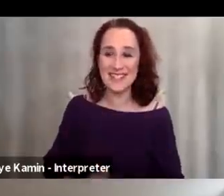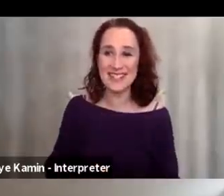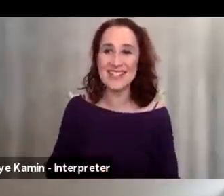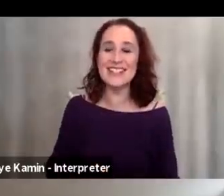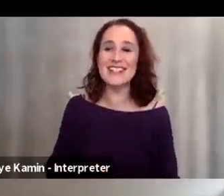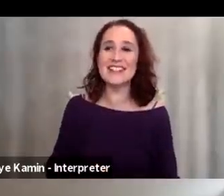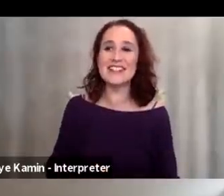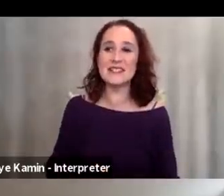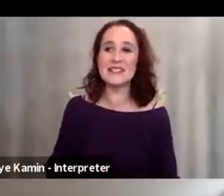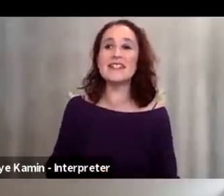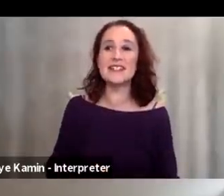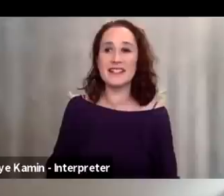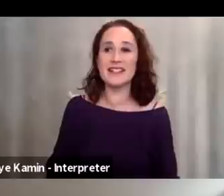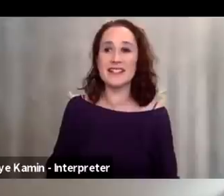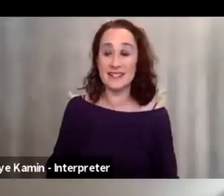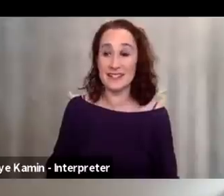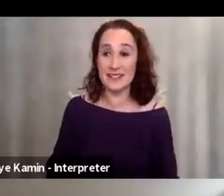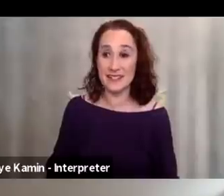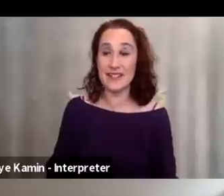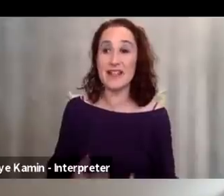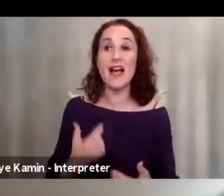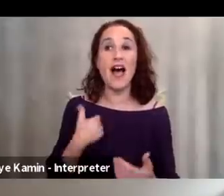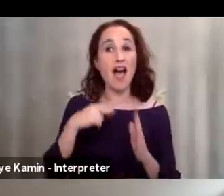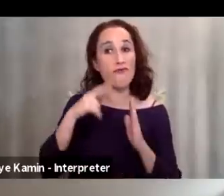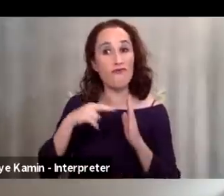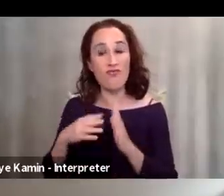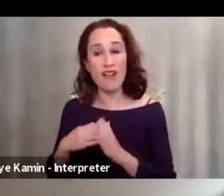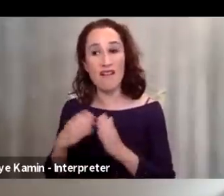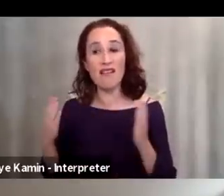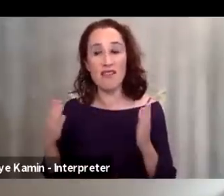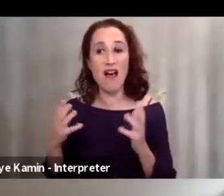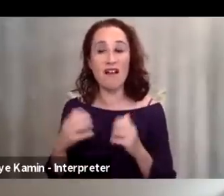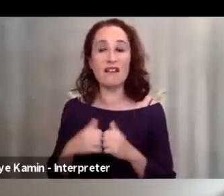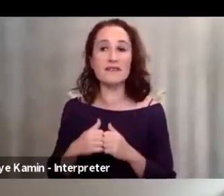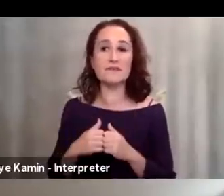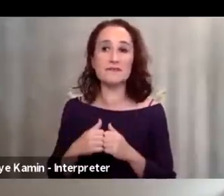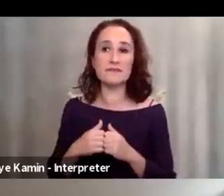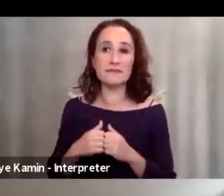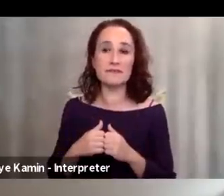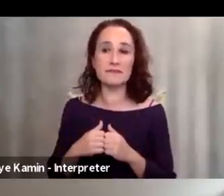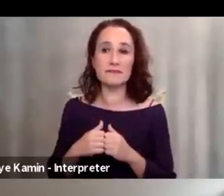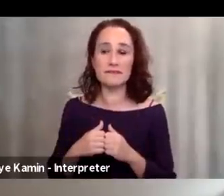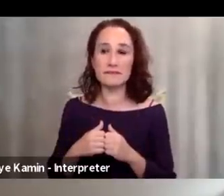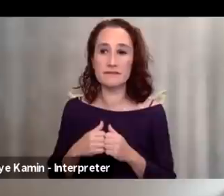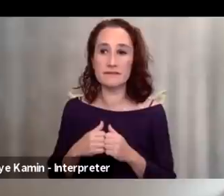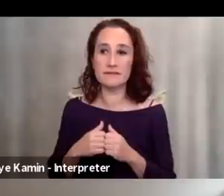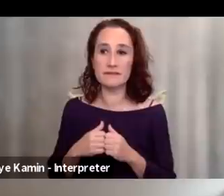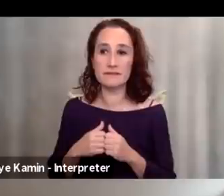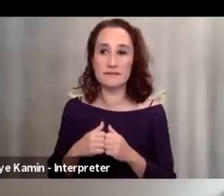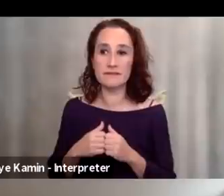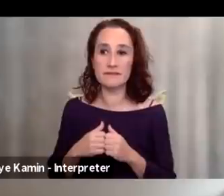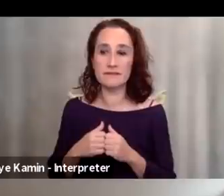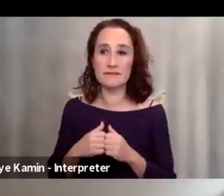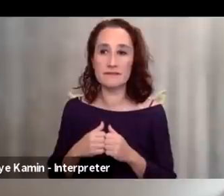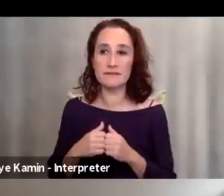yes. So I was a big reader as a kid. I grew up as an only child